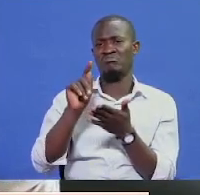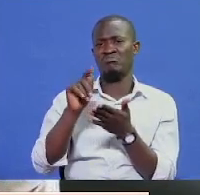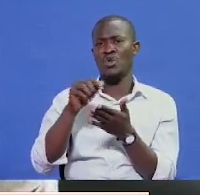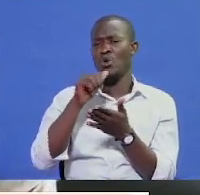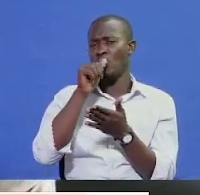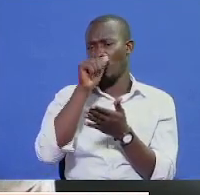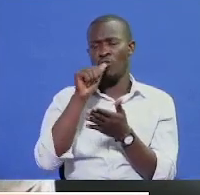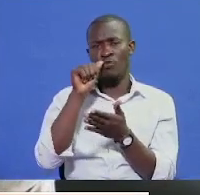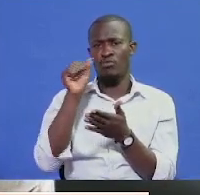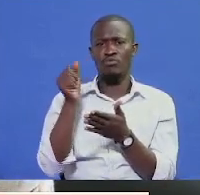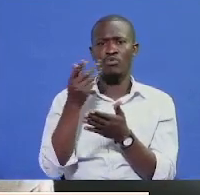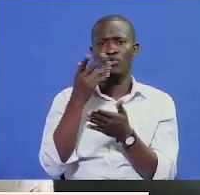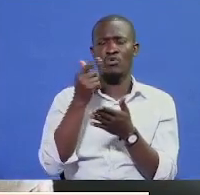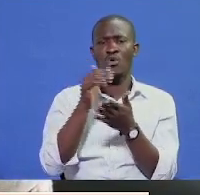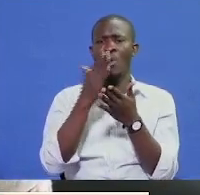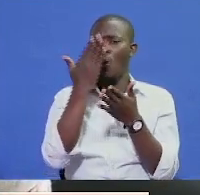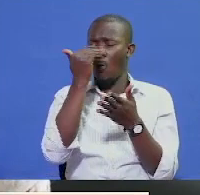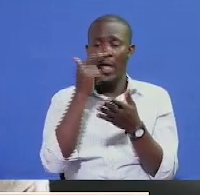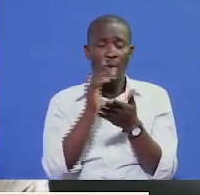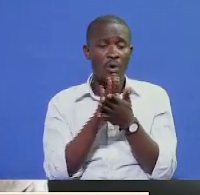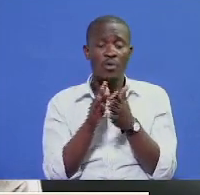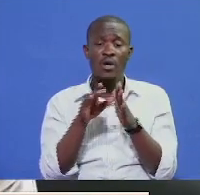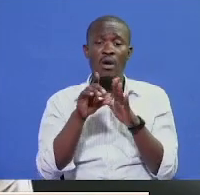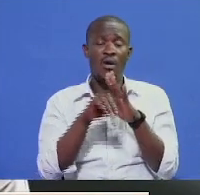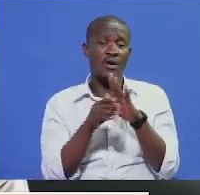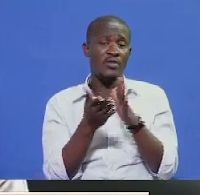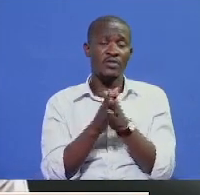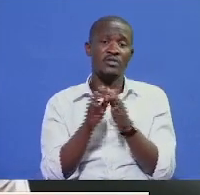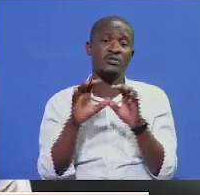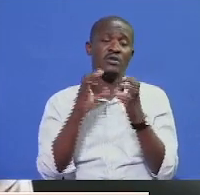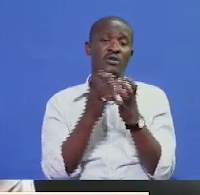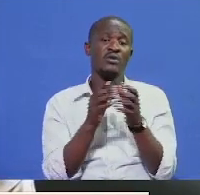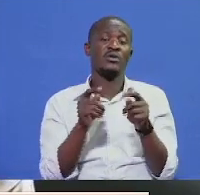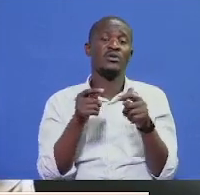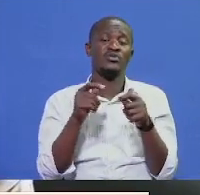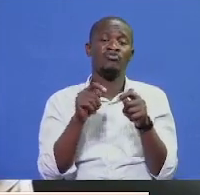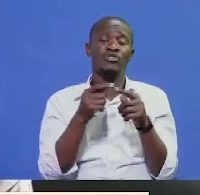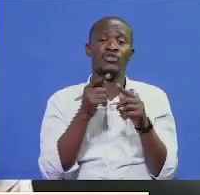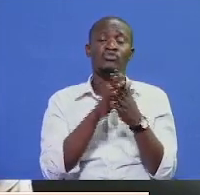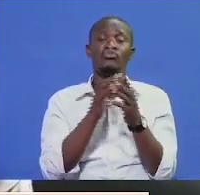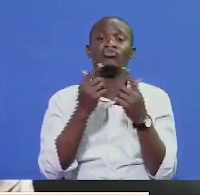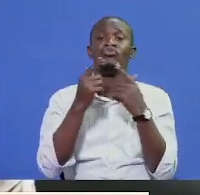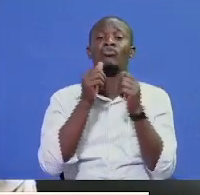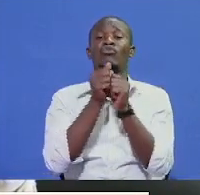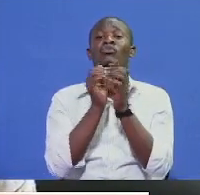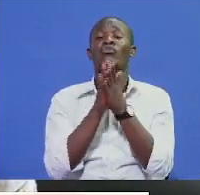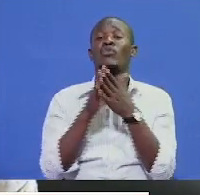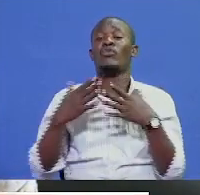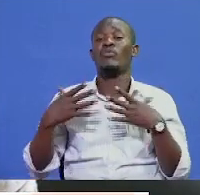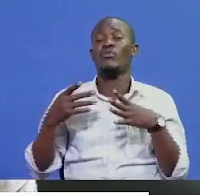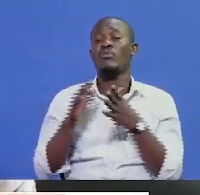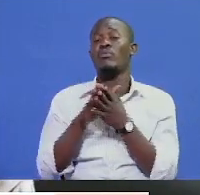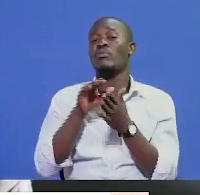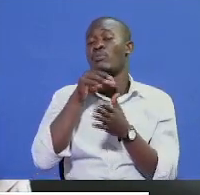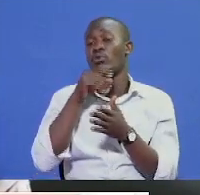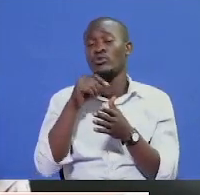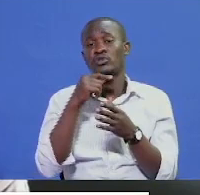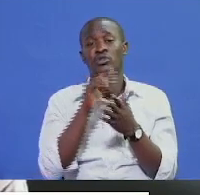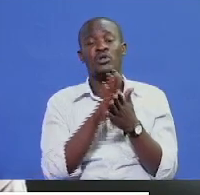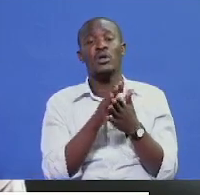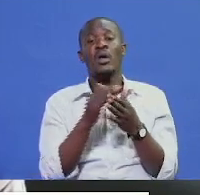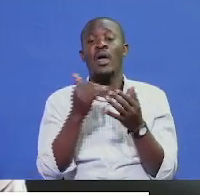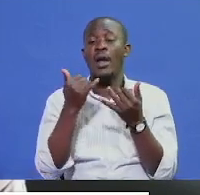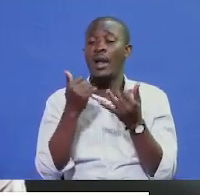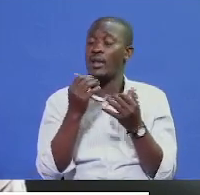the reason why we are all on this earth. We're trying to talk to boys about periods to make it natural and normal, because